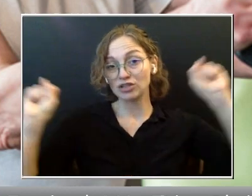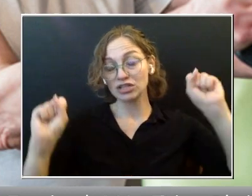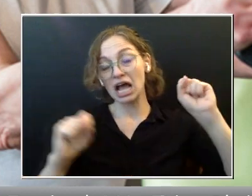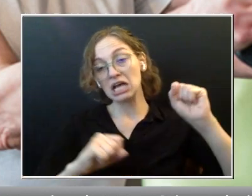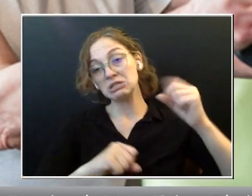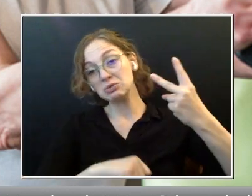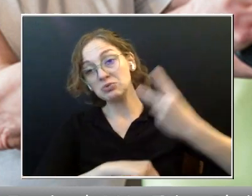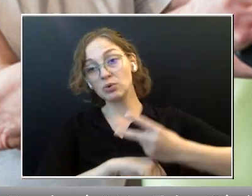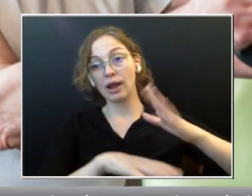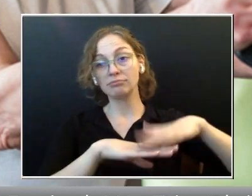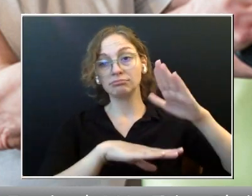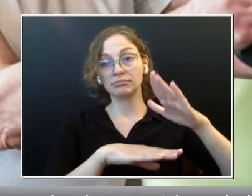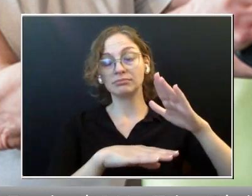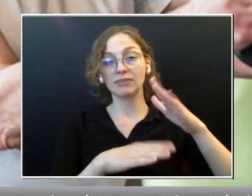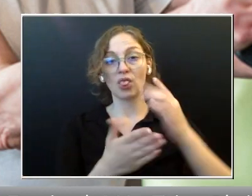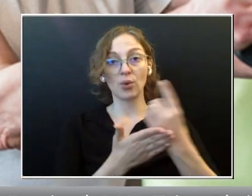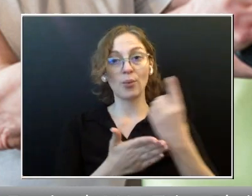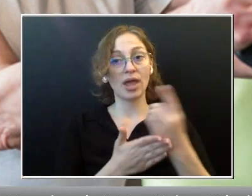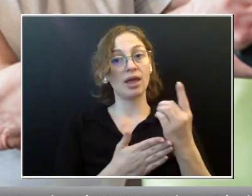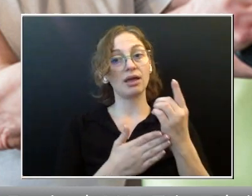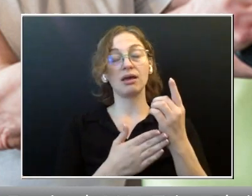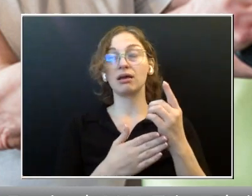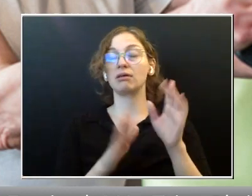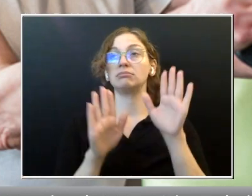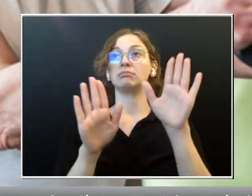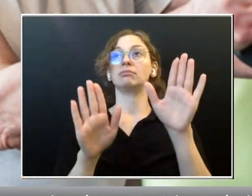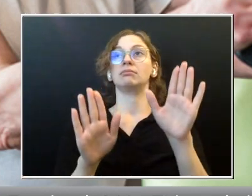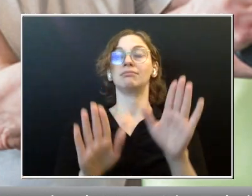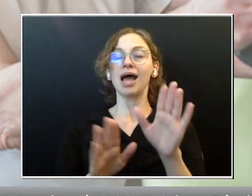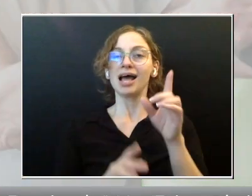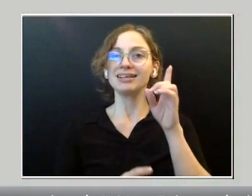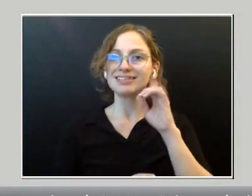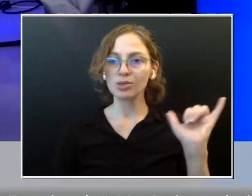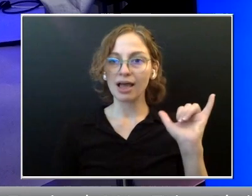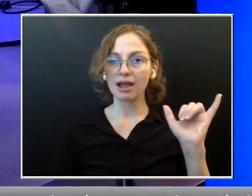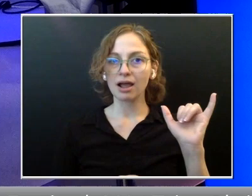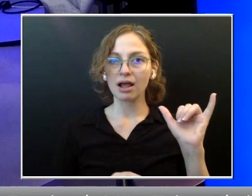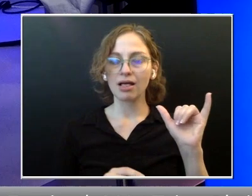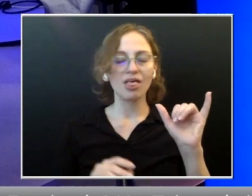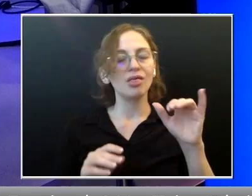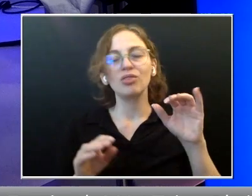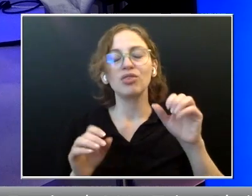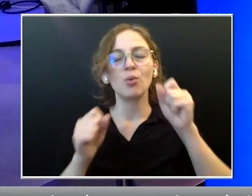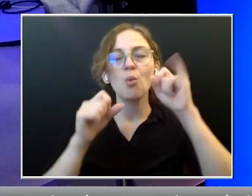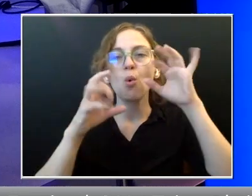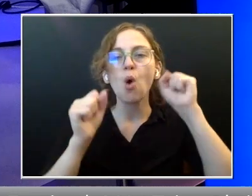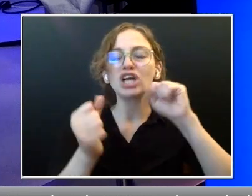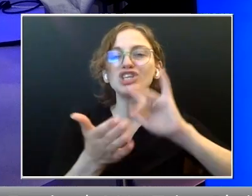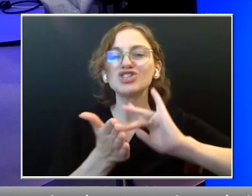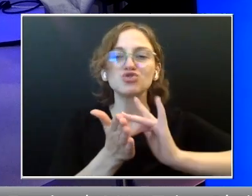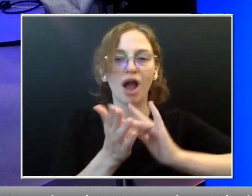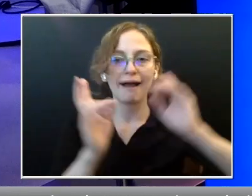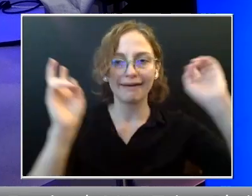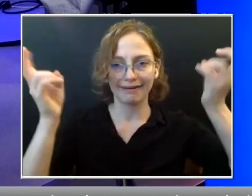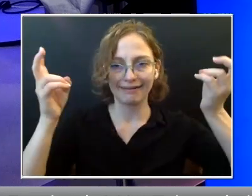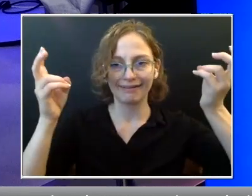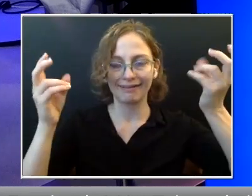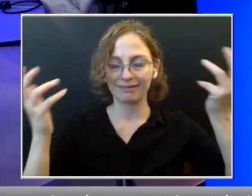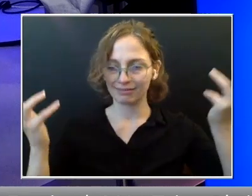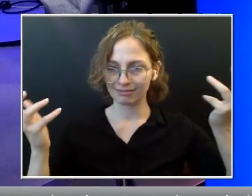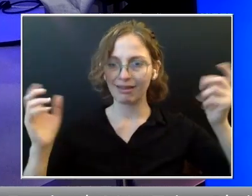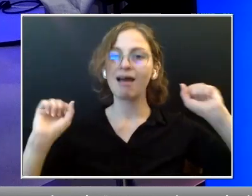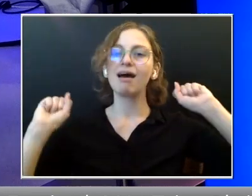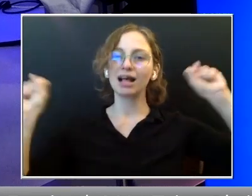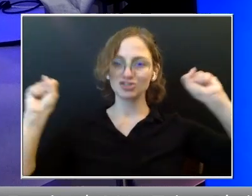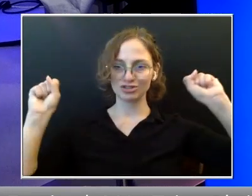beat you over the head with it, but it sounds like the wonder drug is exercise. If you could bottle it and prescribe it, these doctors, and